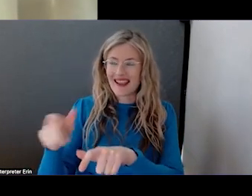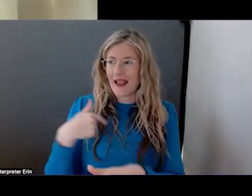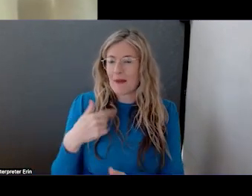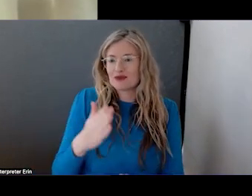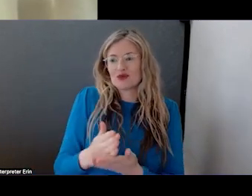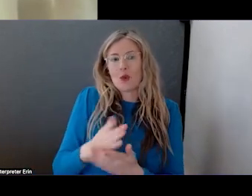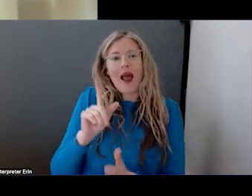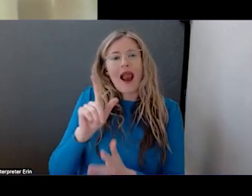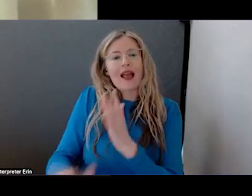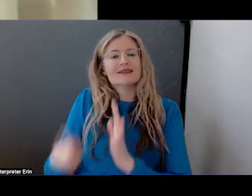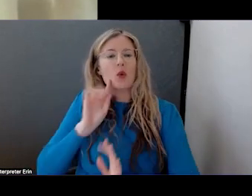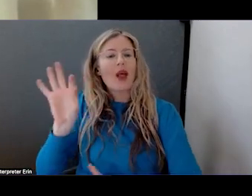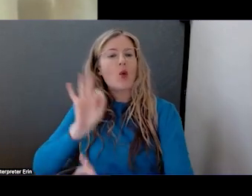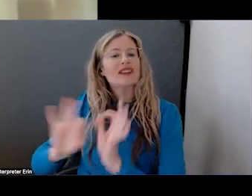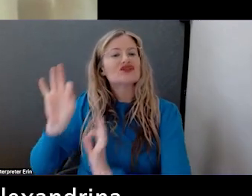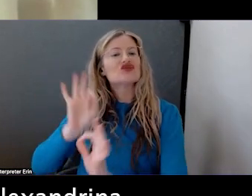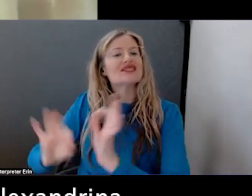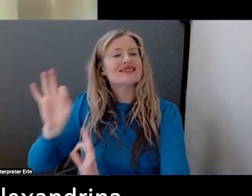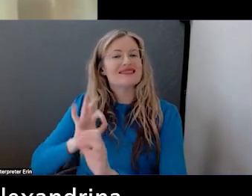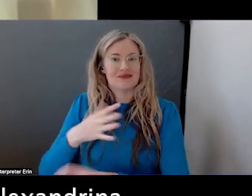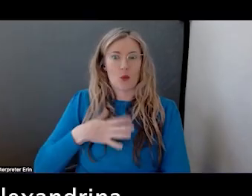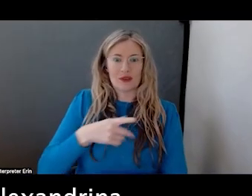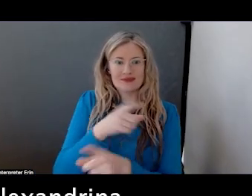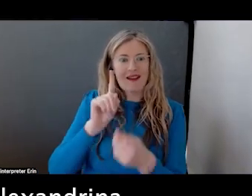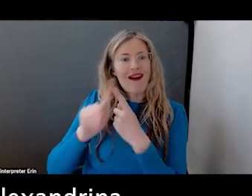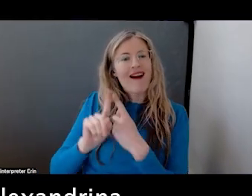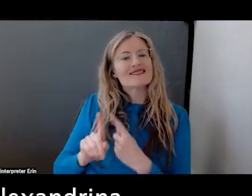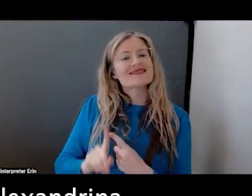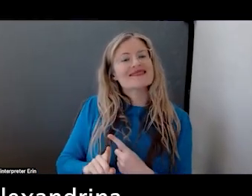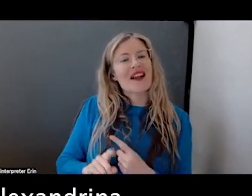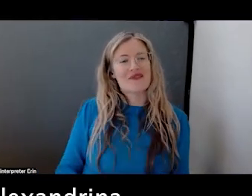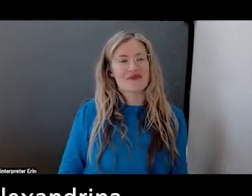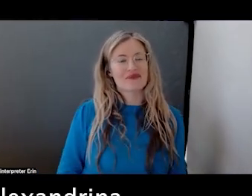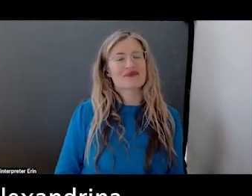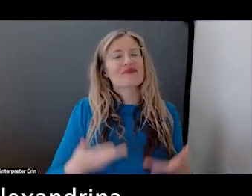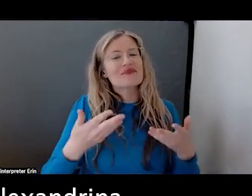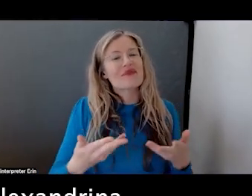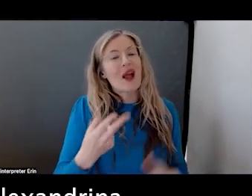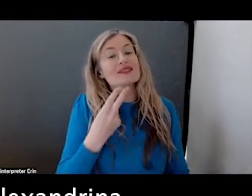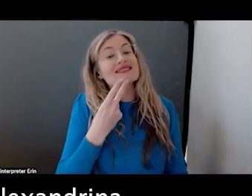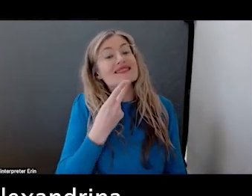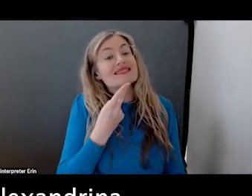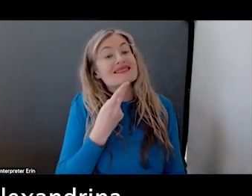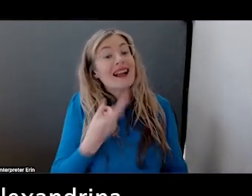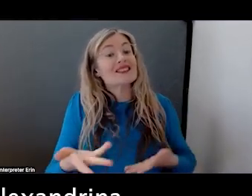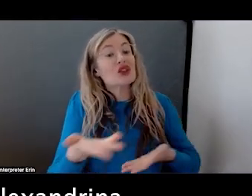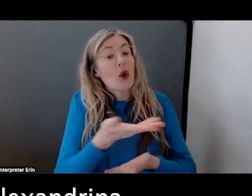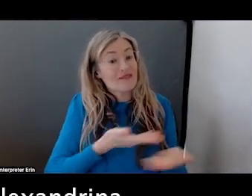answer later on in the Q&A session. Now we start the second conversation